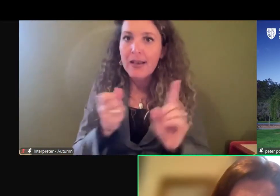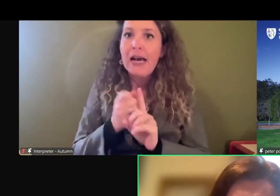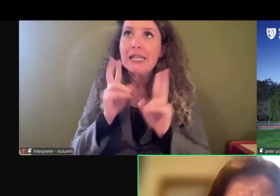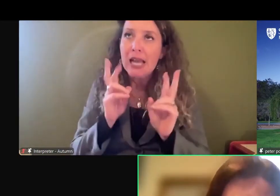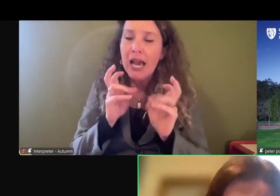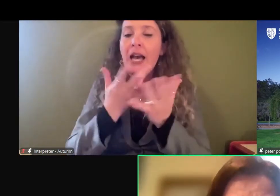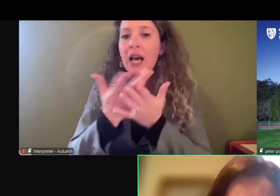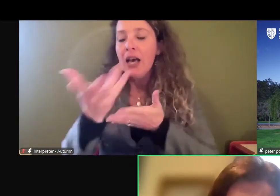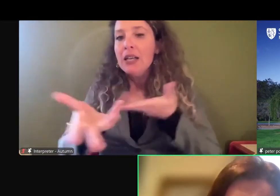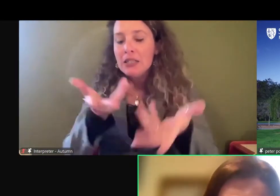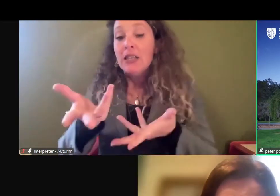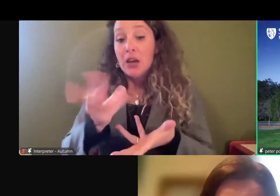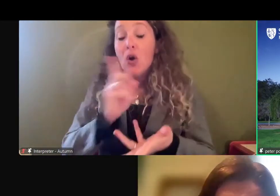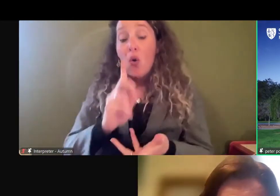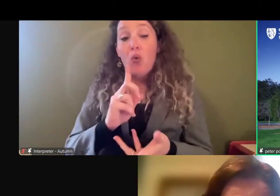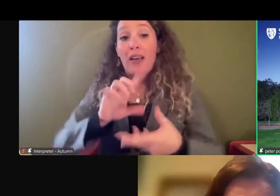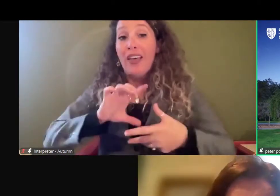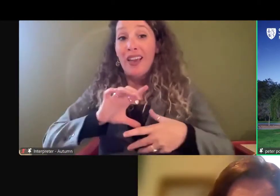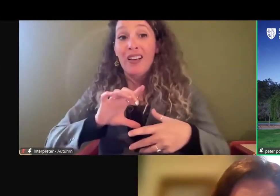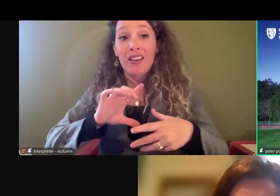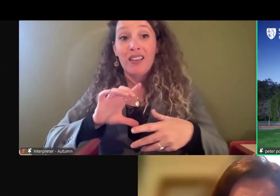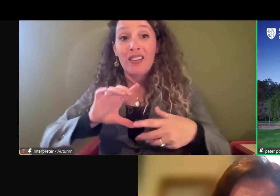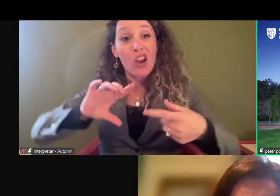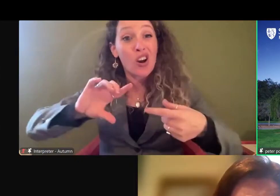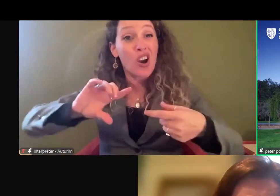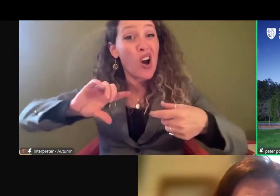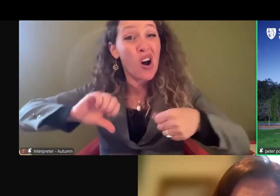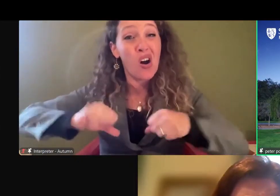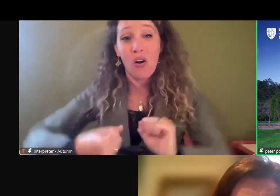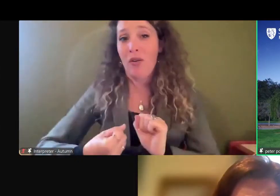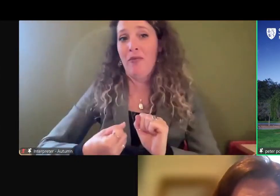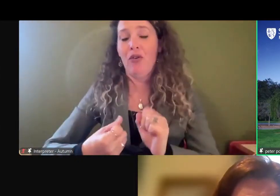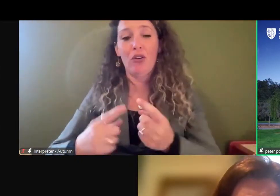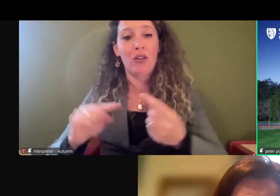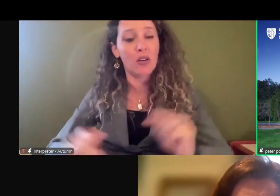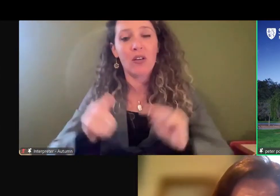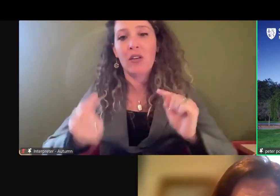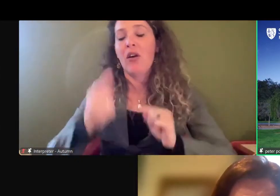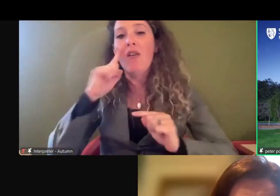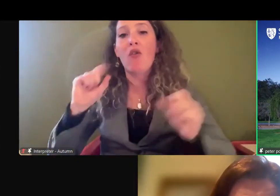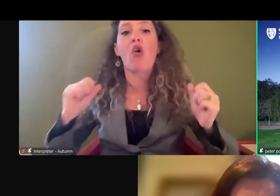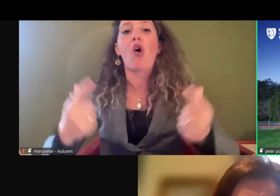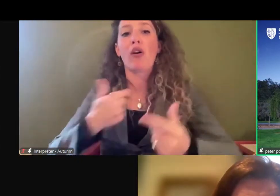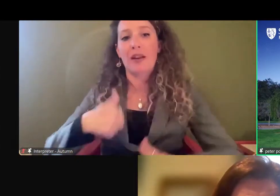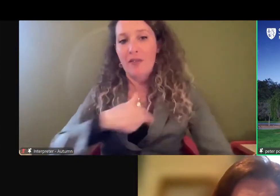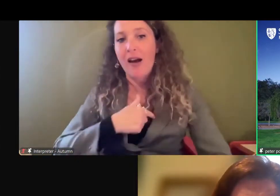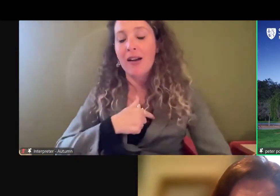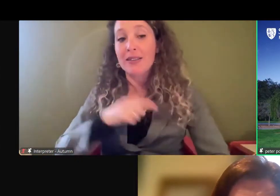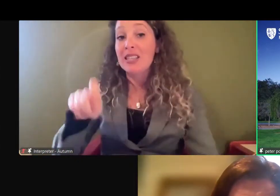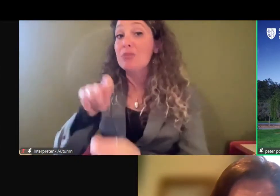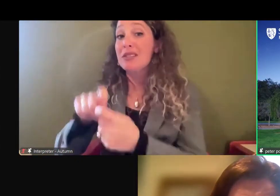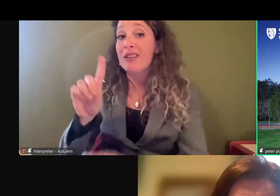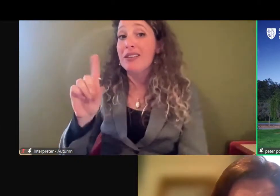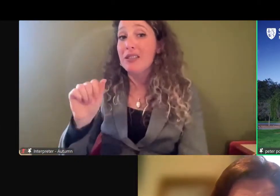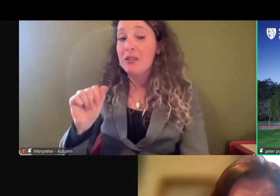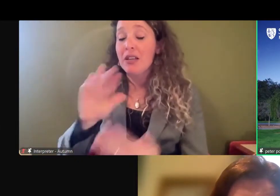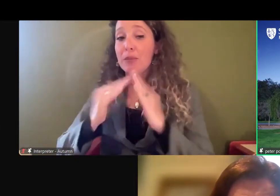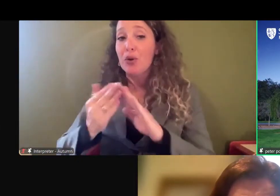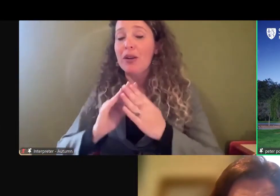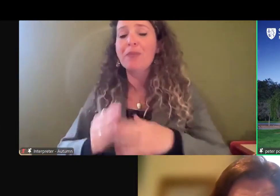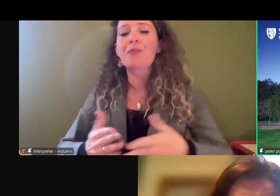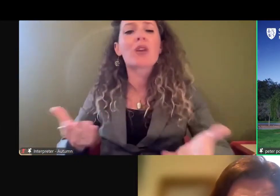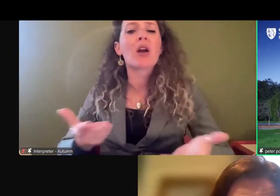disability community. Let's break it down for the audience. Like, what does it mean specifically when you say you're going